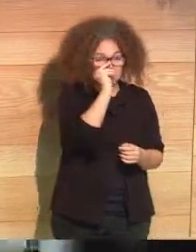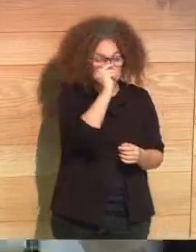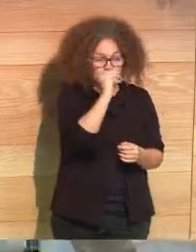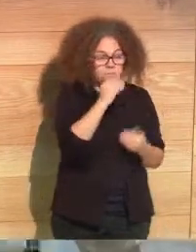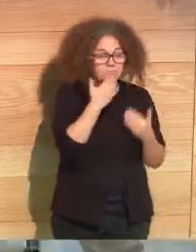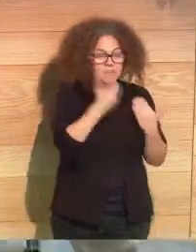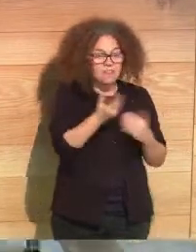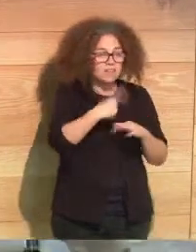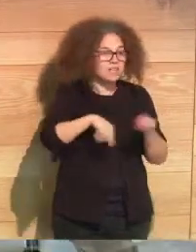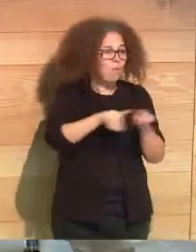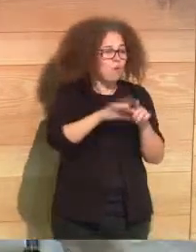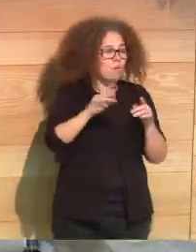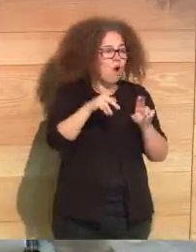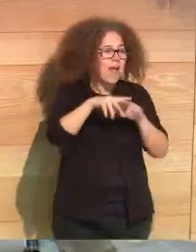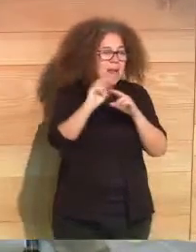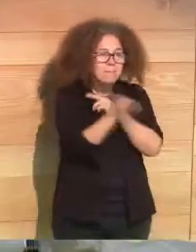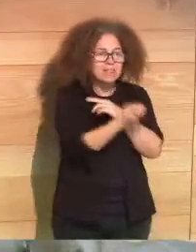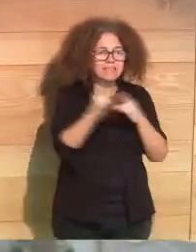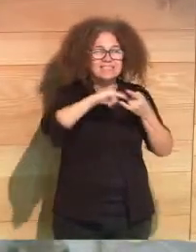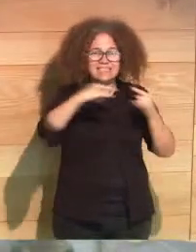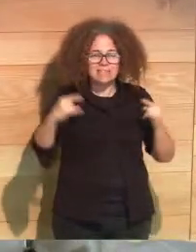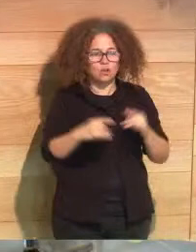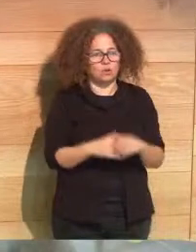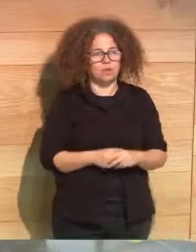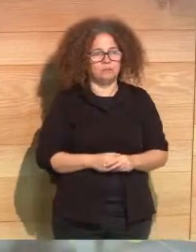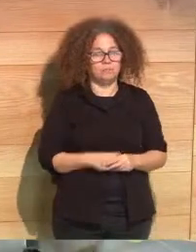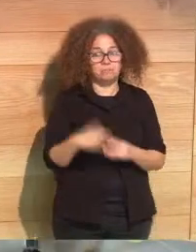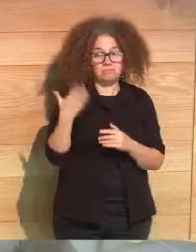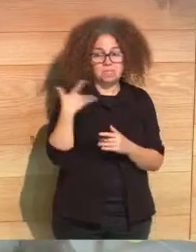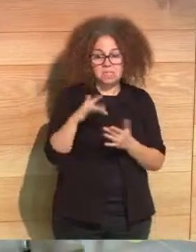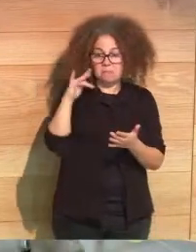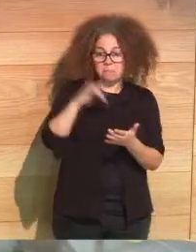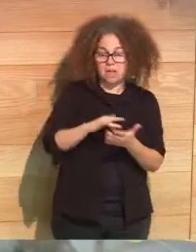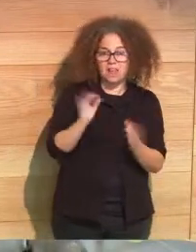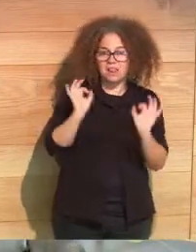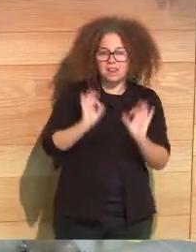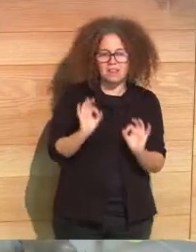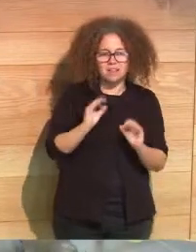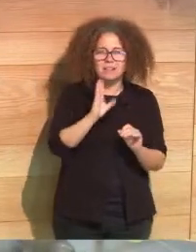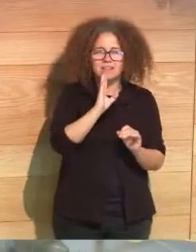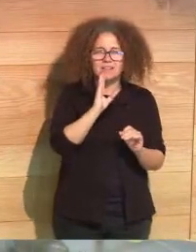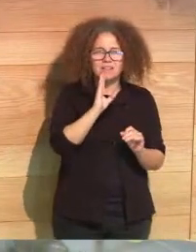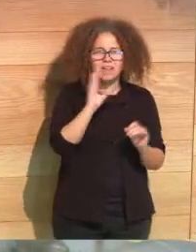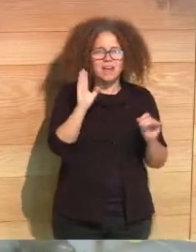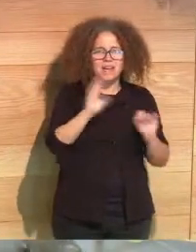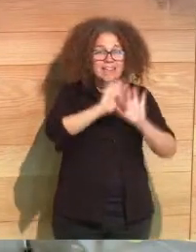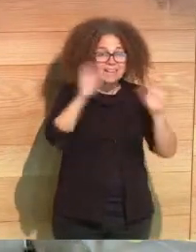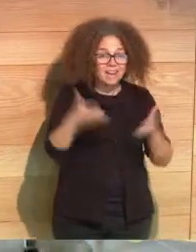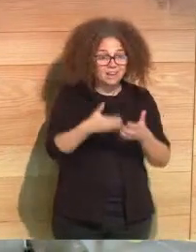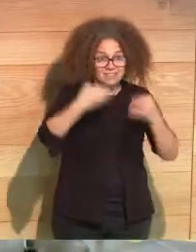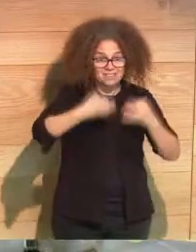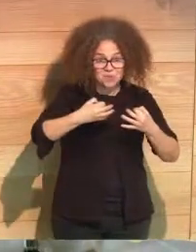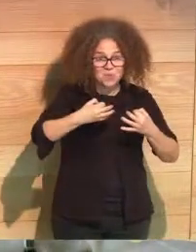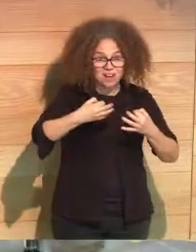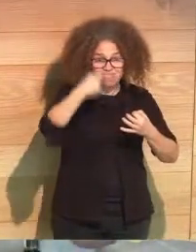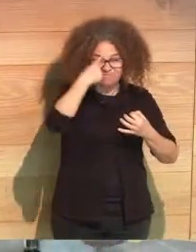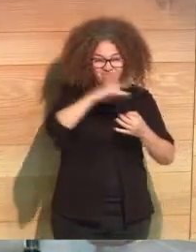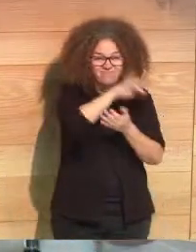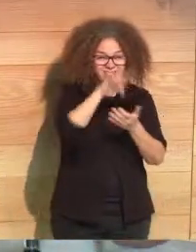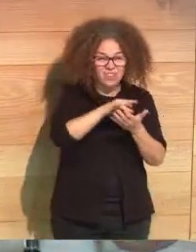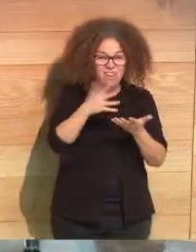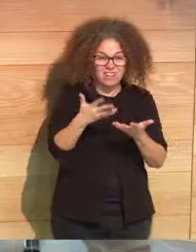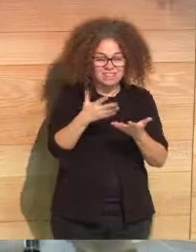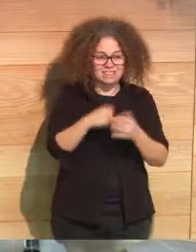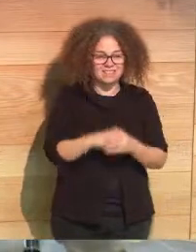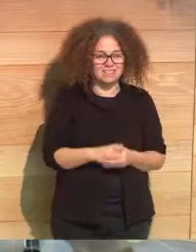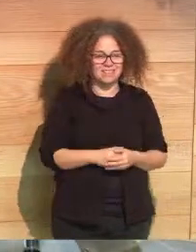today through the use of technological tools. In fact, something that has caught my attention is that, well, yesterday was the day